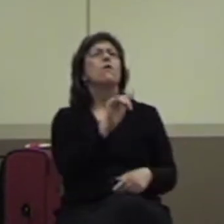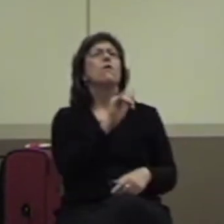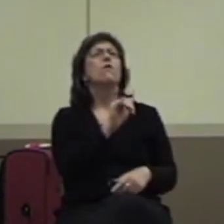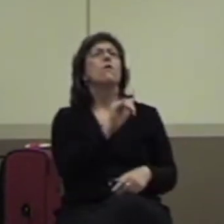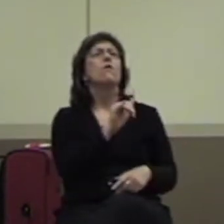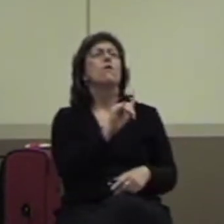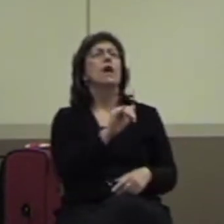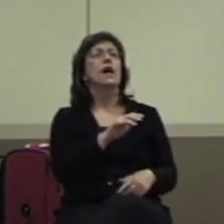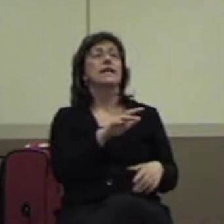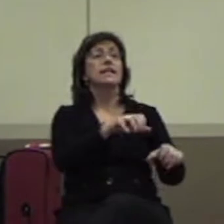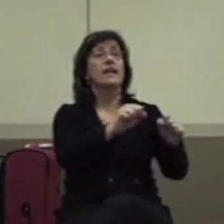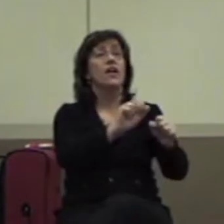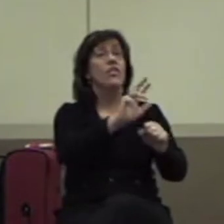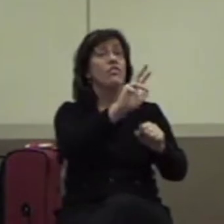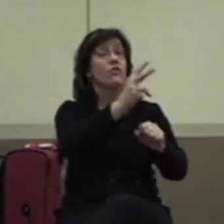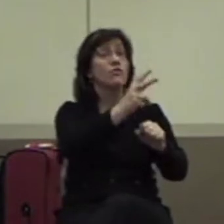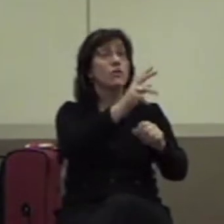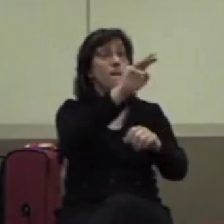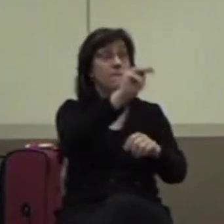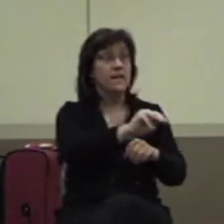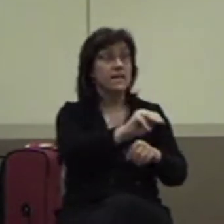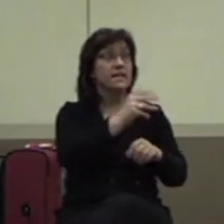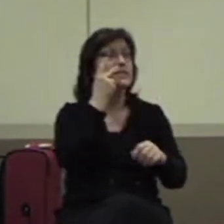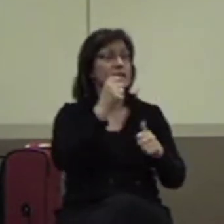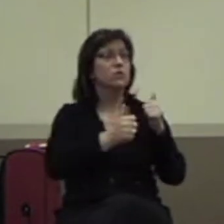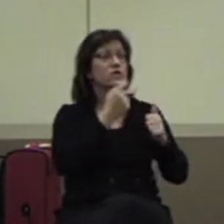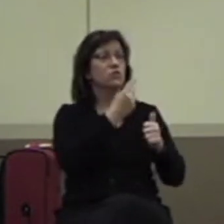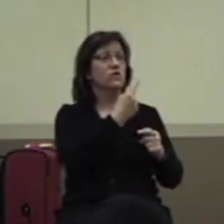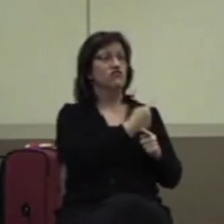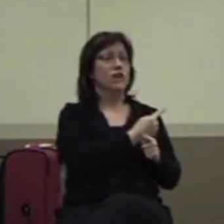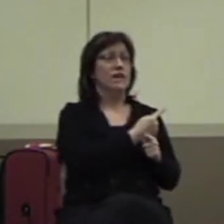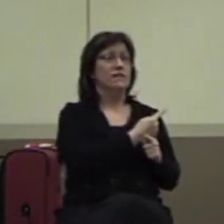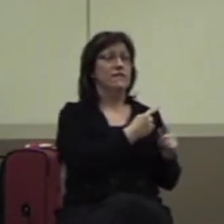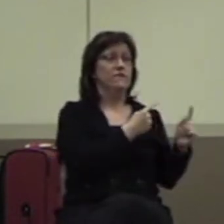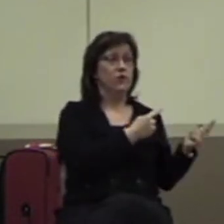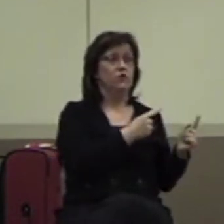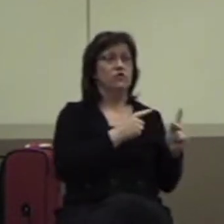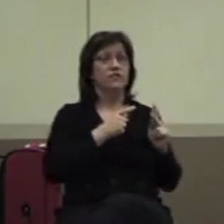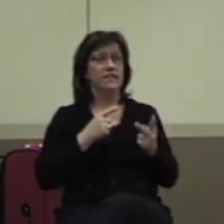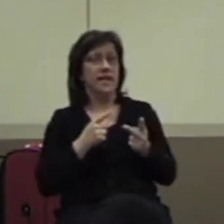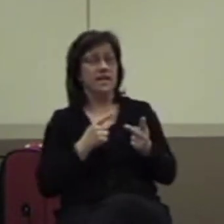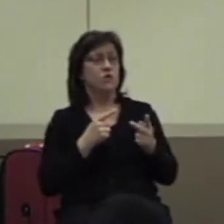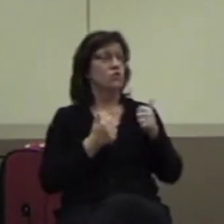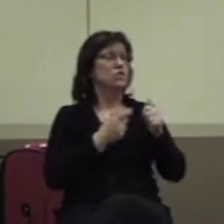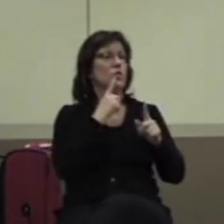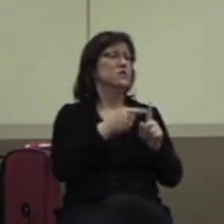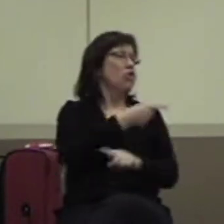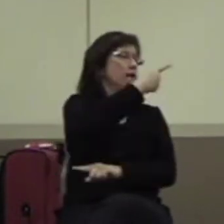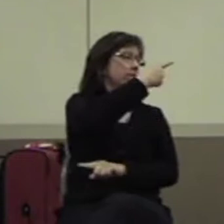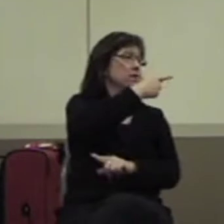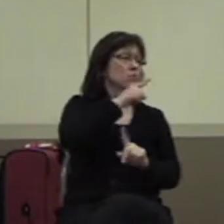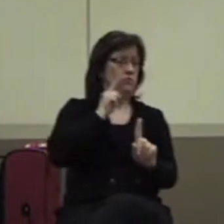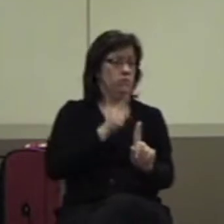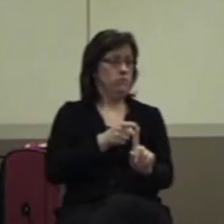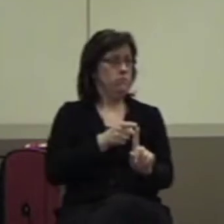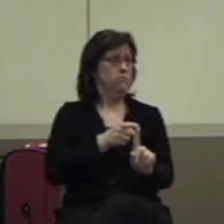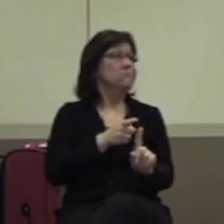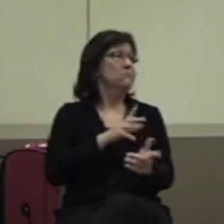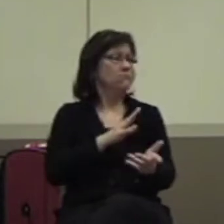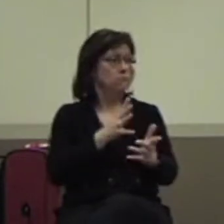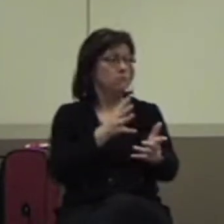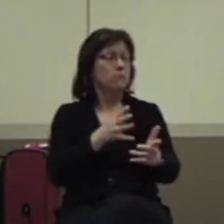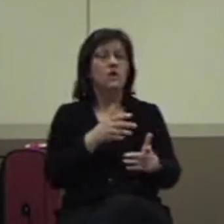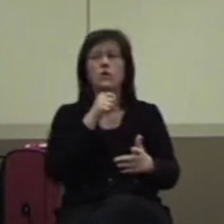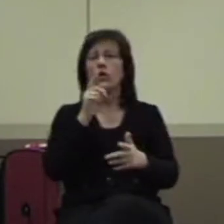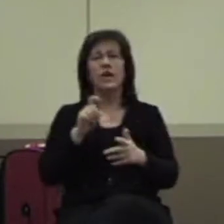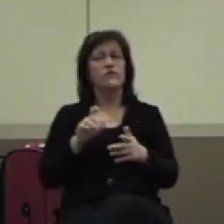can take data a third Monday and see which one was the truth and which one was the outlier. So, and that we didn't